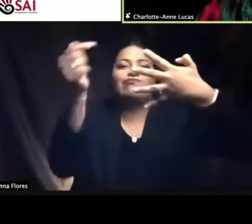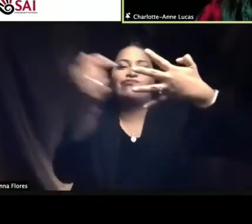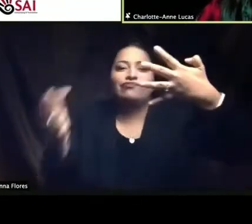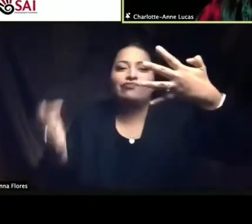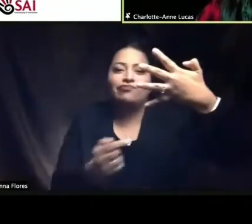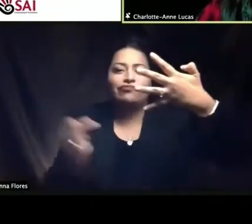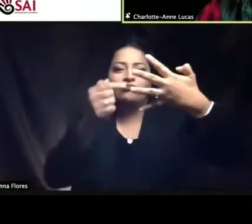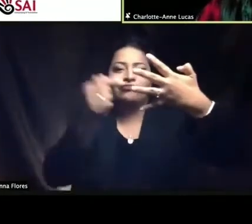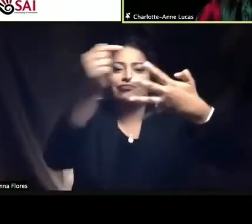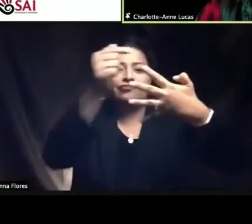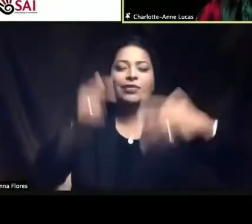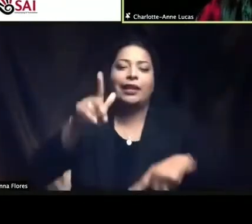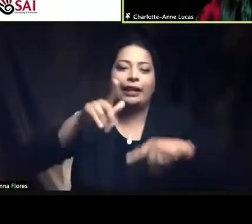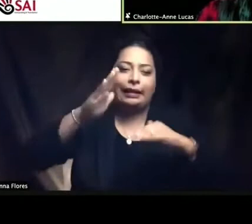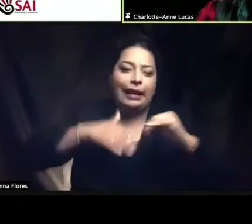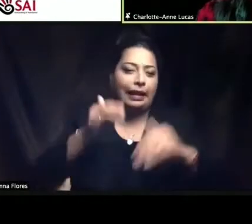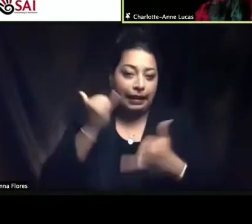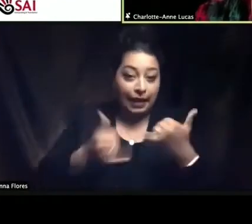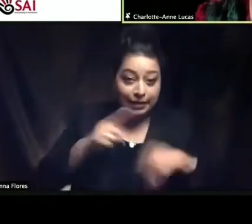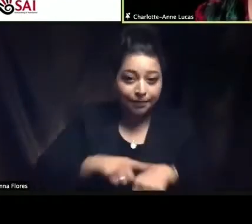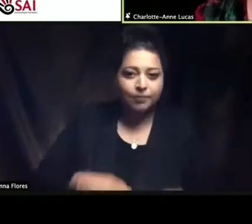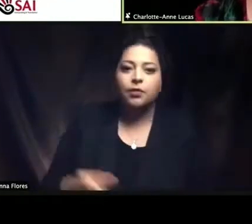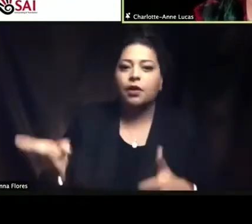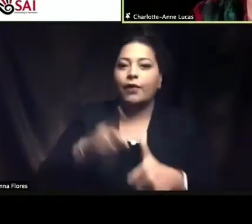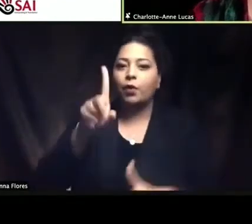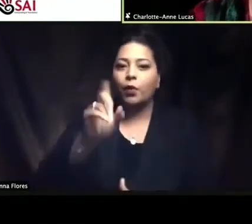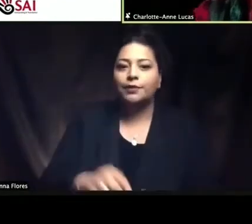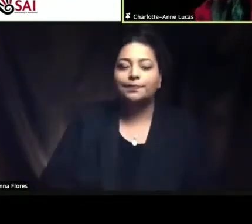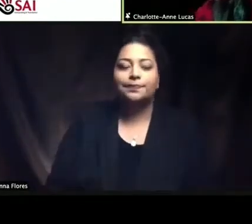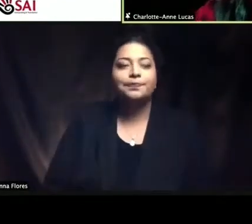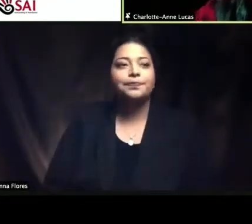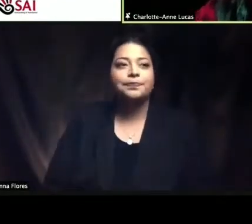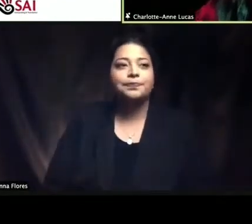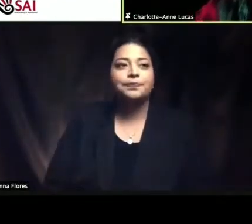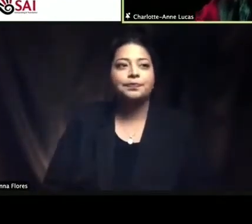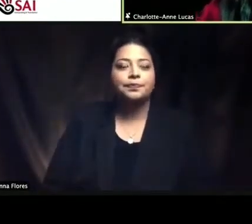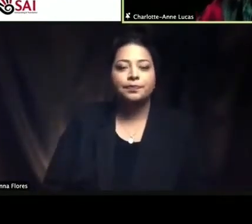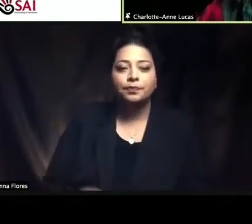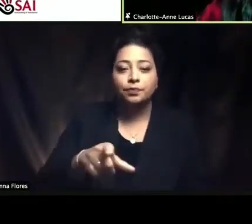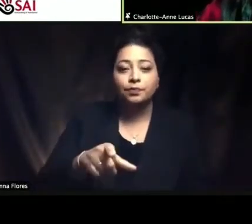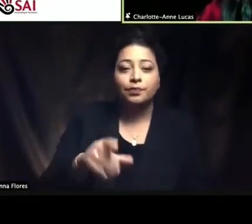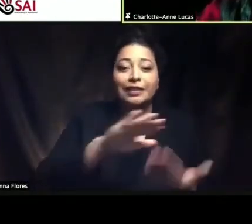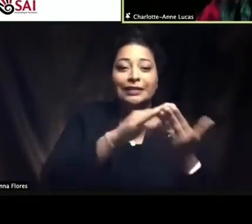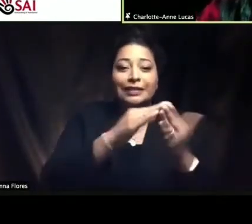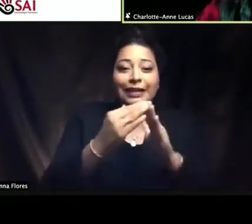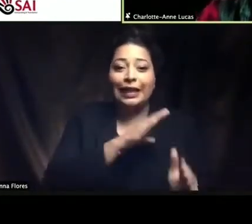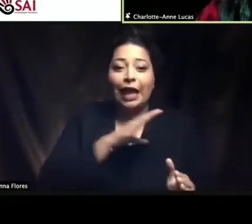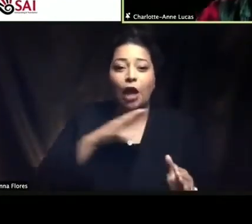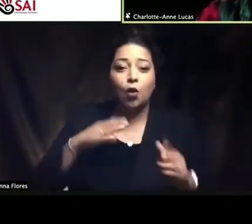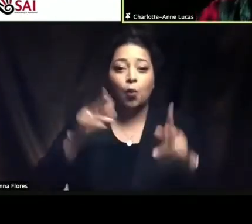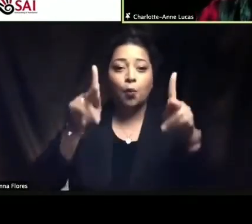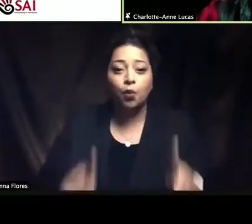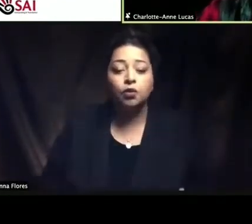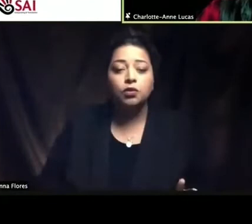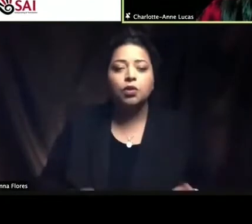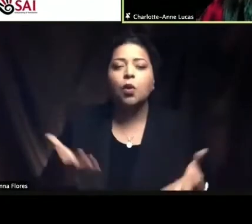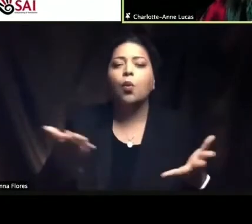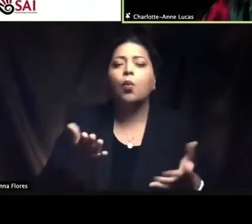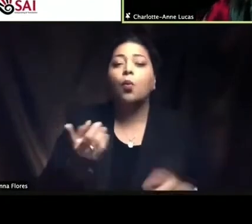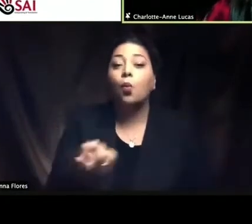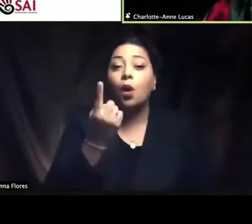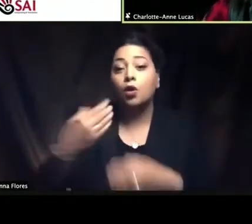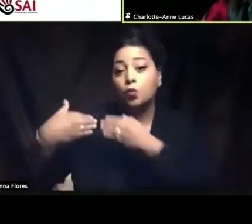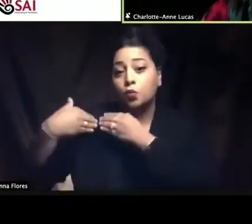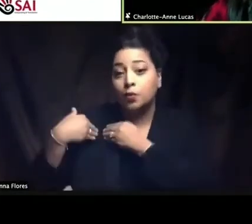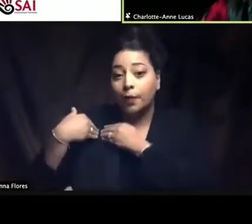than the last time. Okay, so the first question is, as a city council person, one of your responsibilities is to appoint